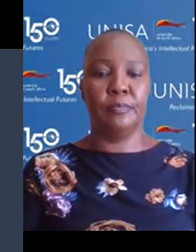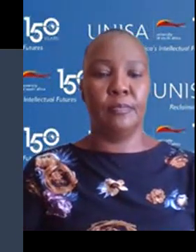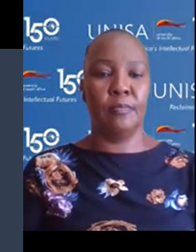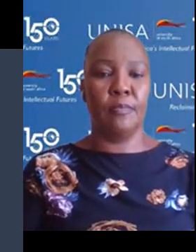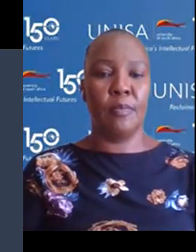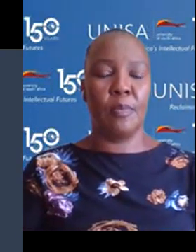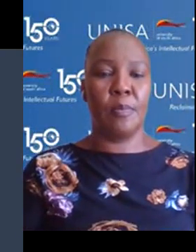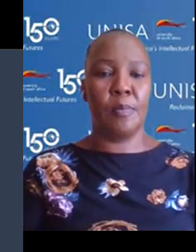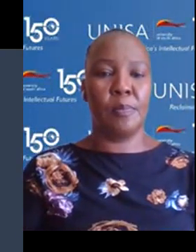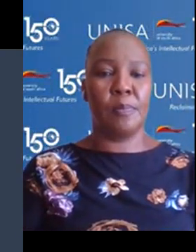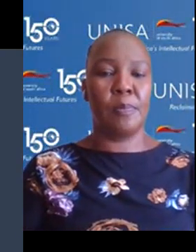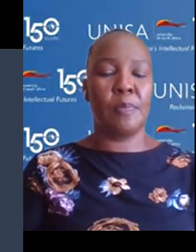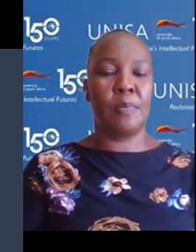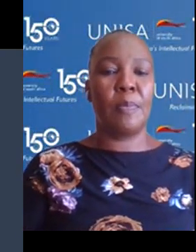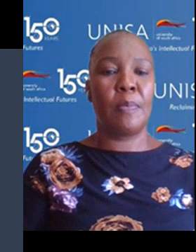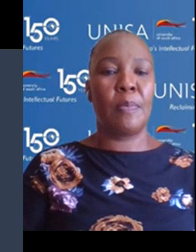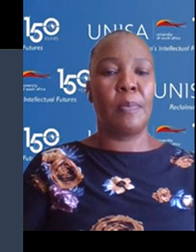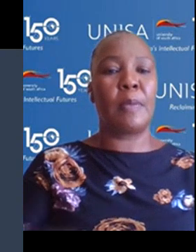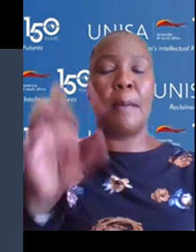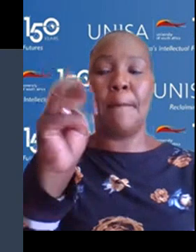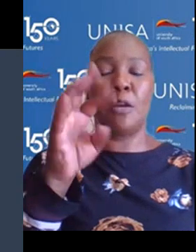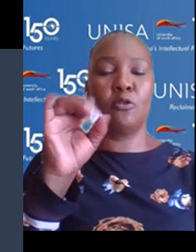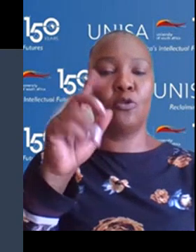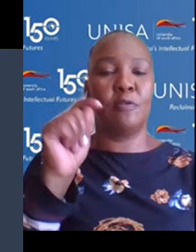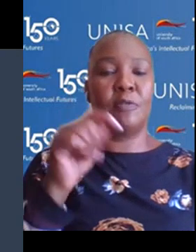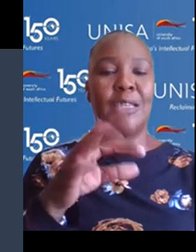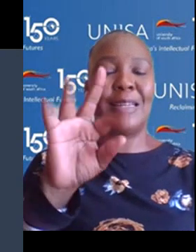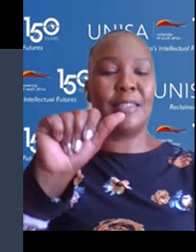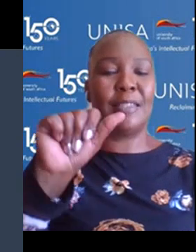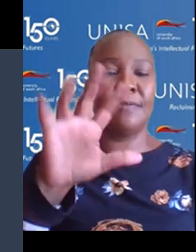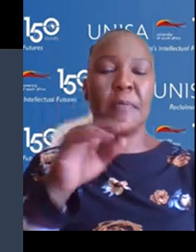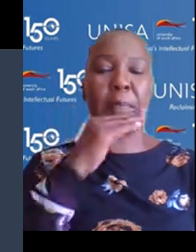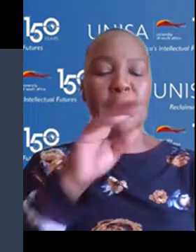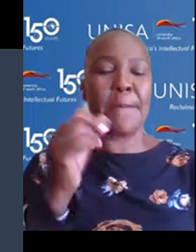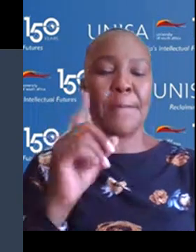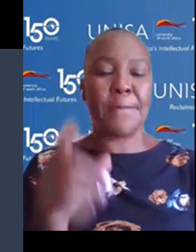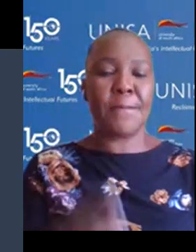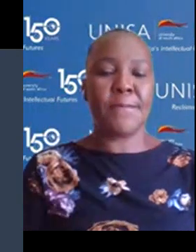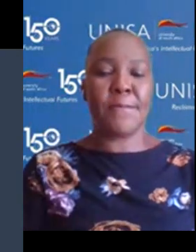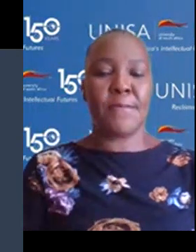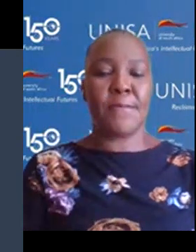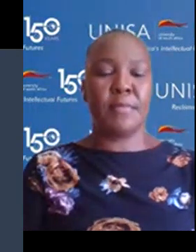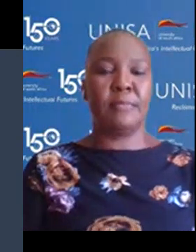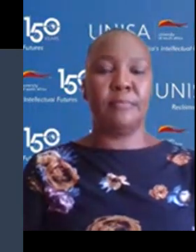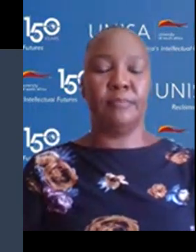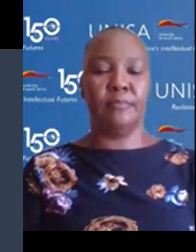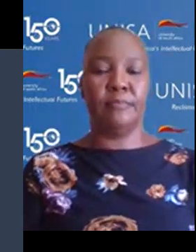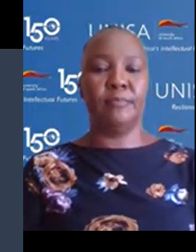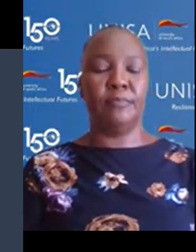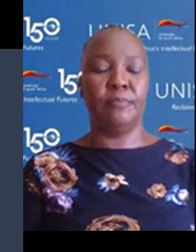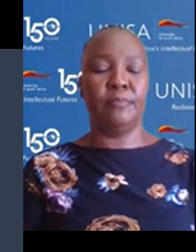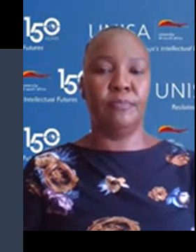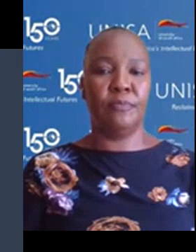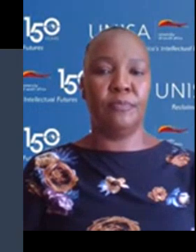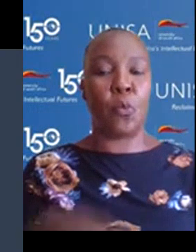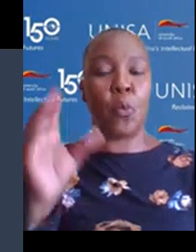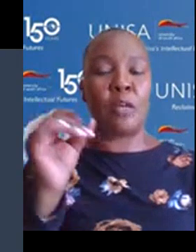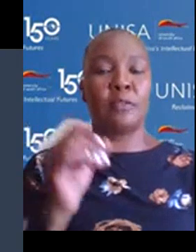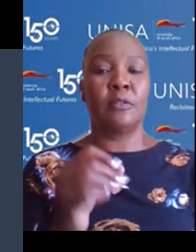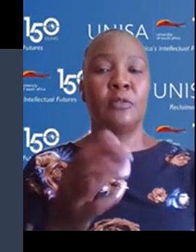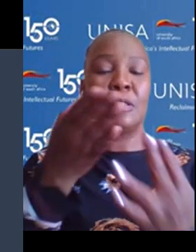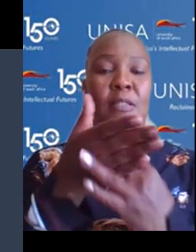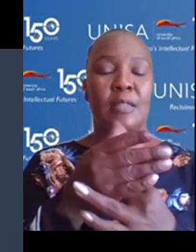So what is Microsoft 365? So this is actually cloud computing. Once you log in,